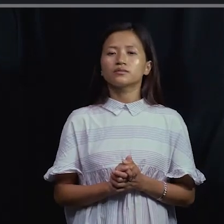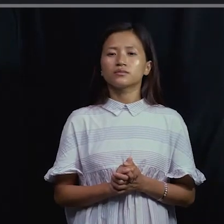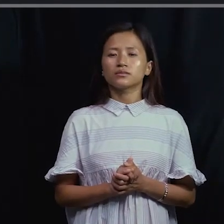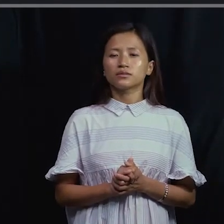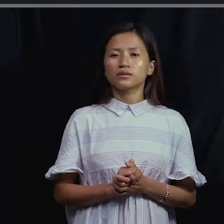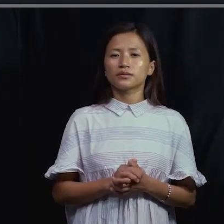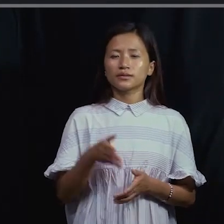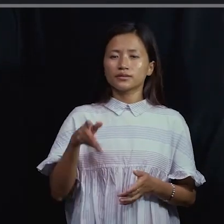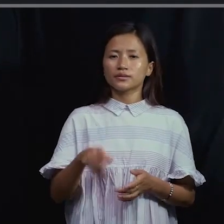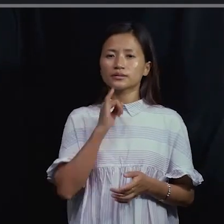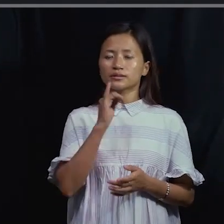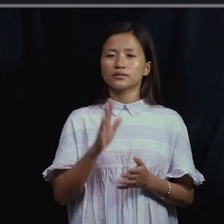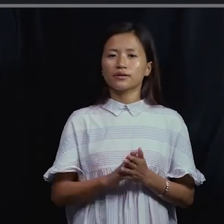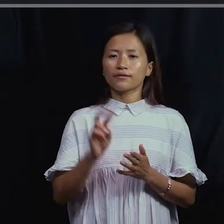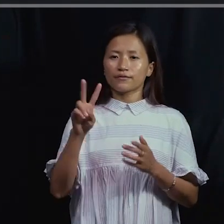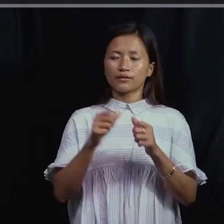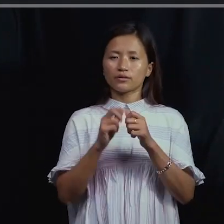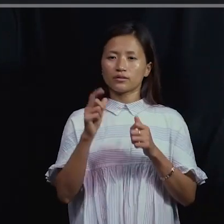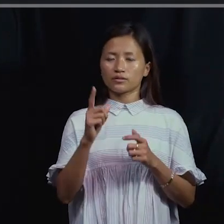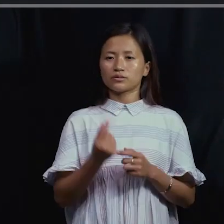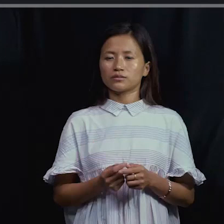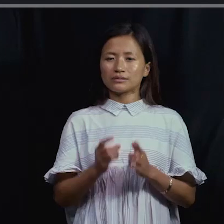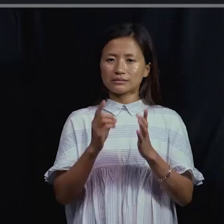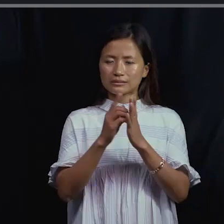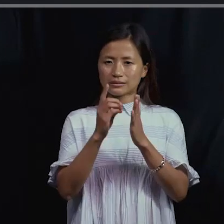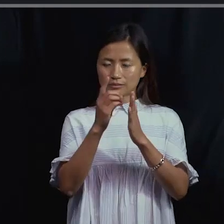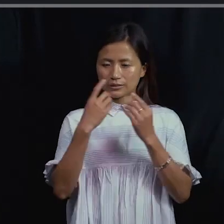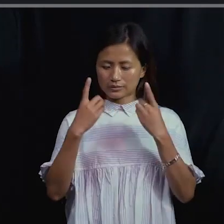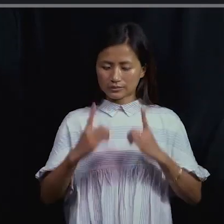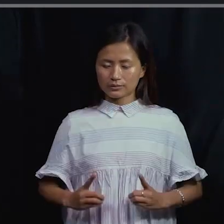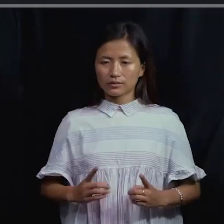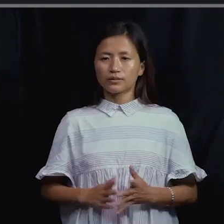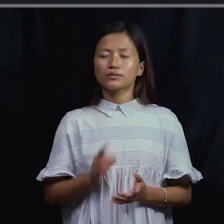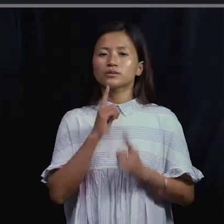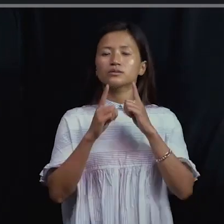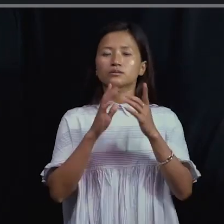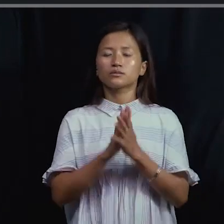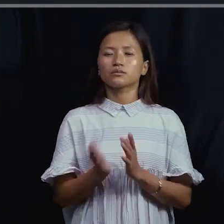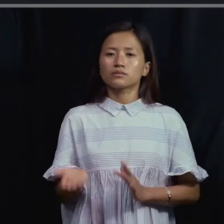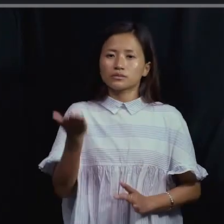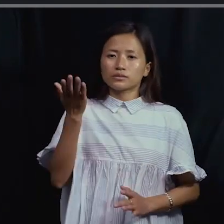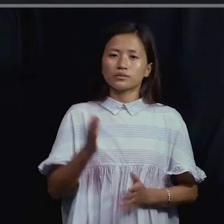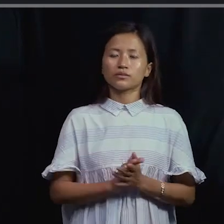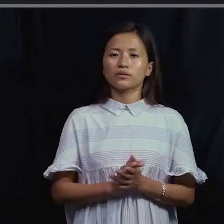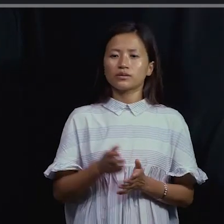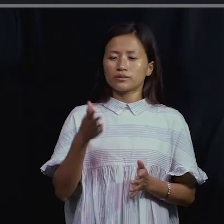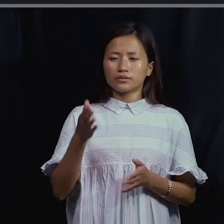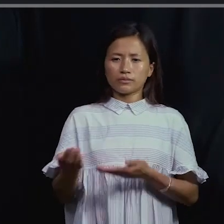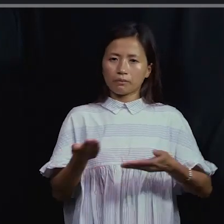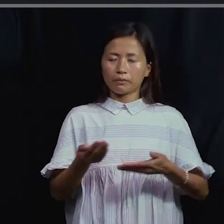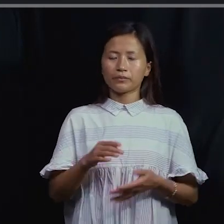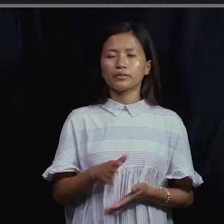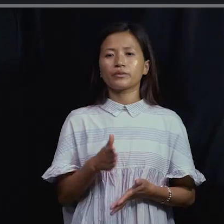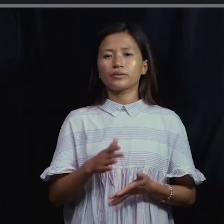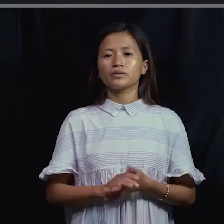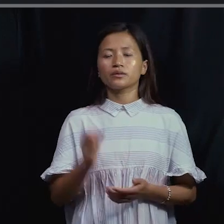it is said that values and discipline can be taught to the child because the child is growing up, because the child is no more a baby,